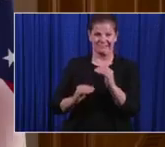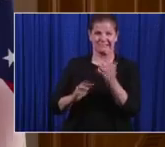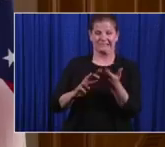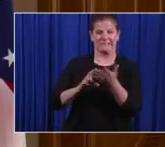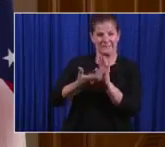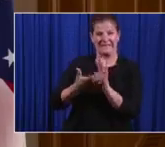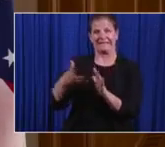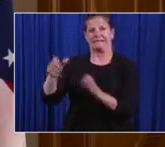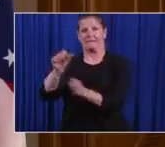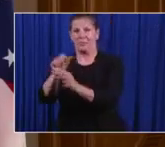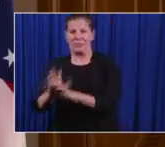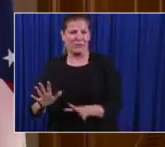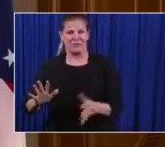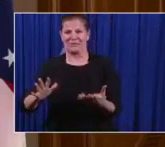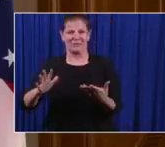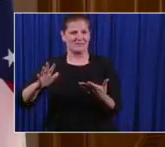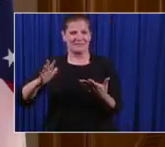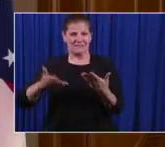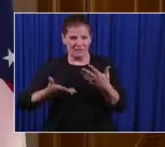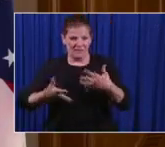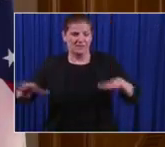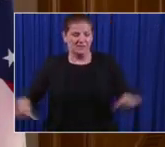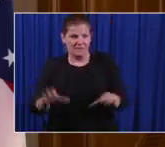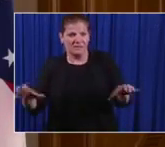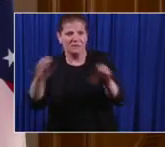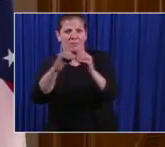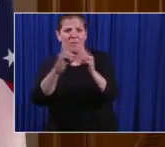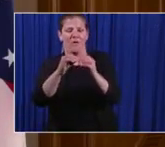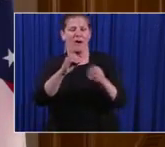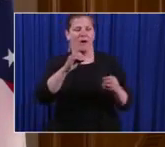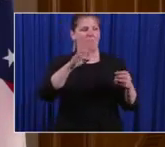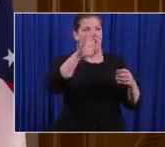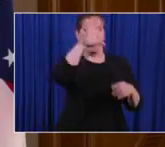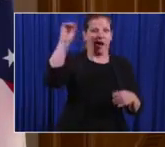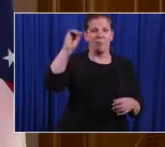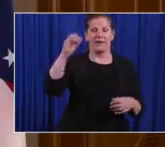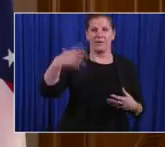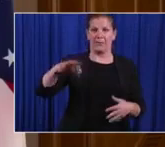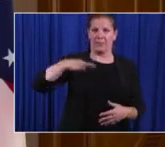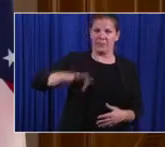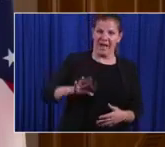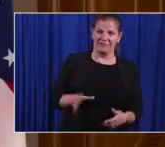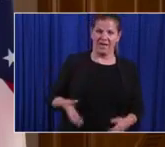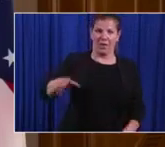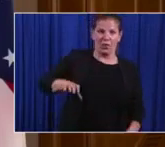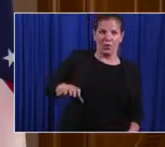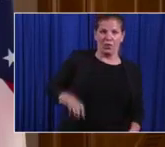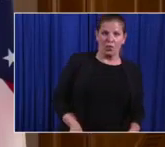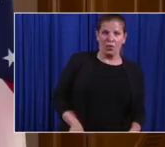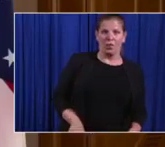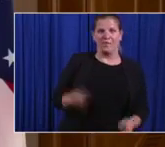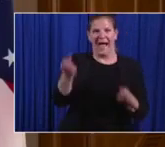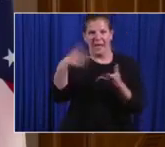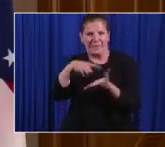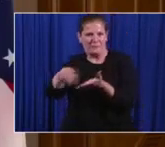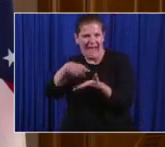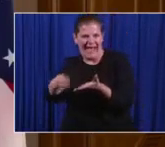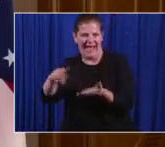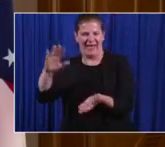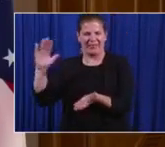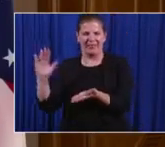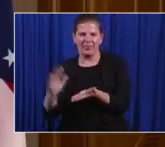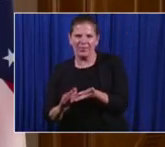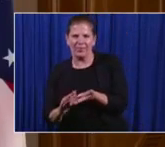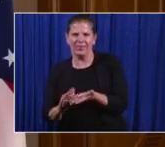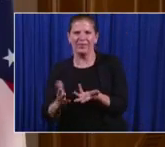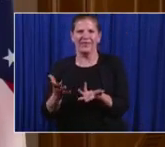productivity. We've seen increases in corporate profits. Real wages, especially on the lower end, haven't increased. And so maybe that's why that's